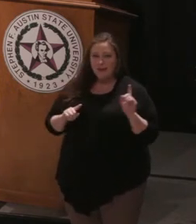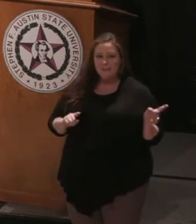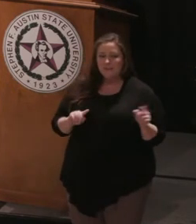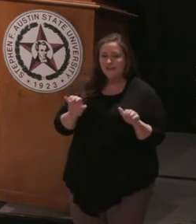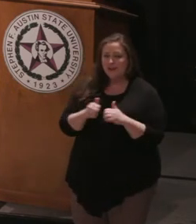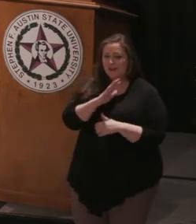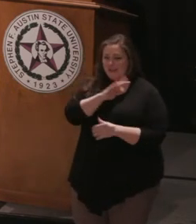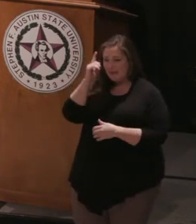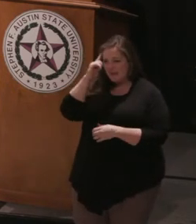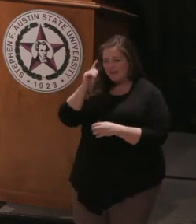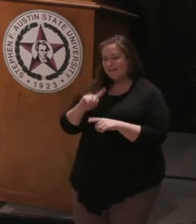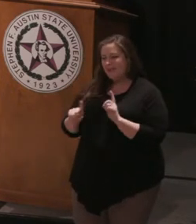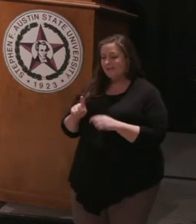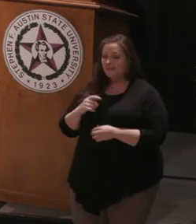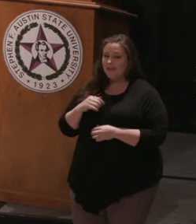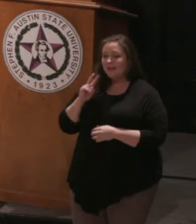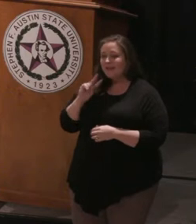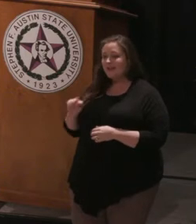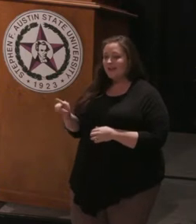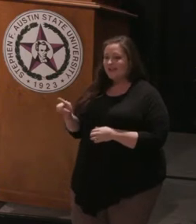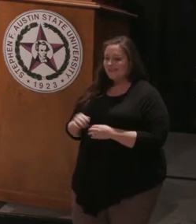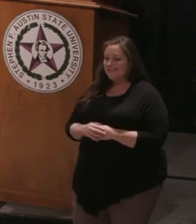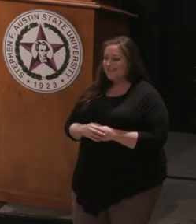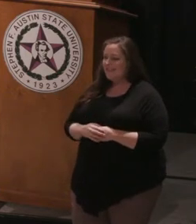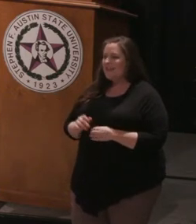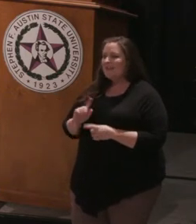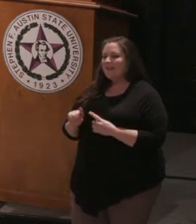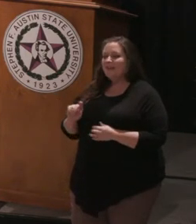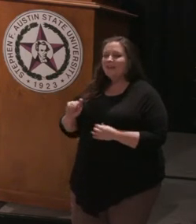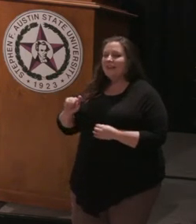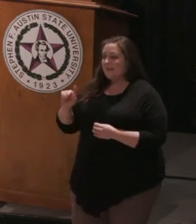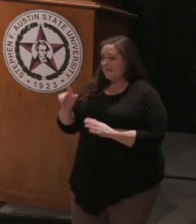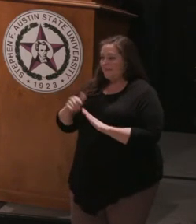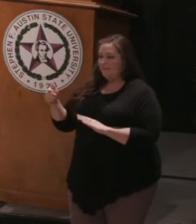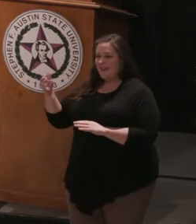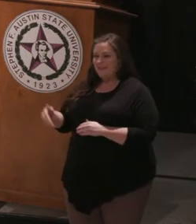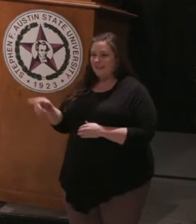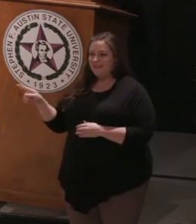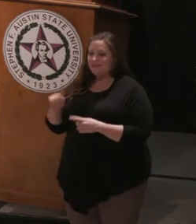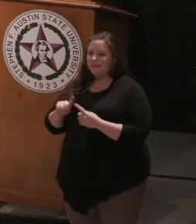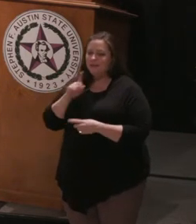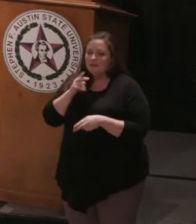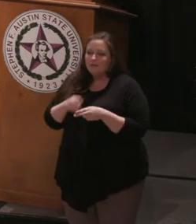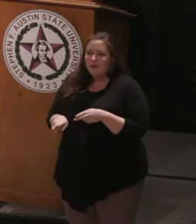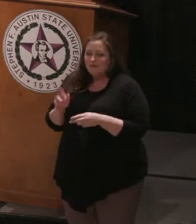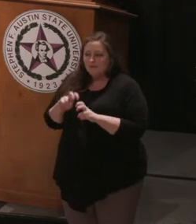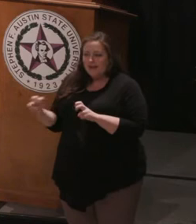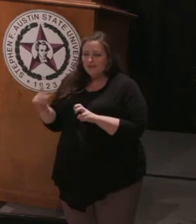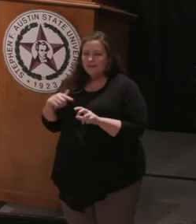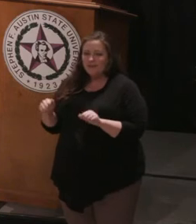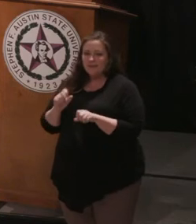thoughts. I'm looking at you, Gio. And Jacey down there on the end, this is a sharp panel we get to work